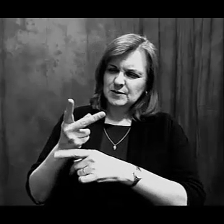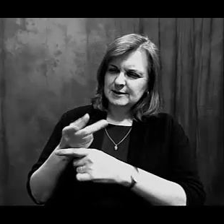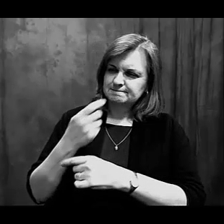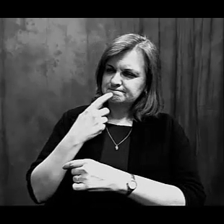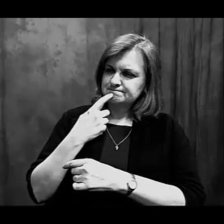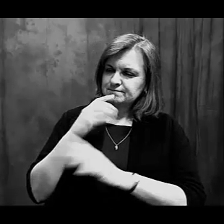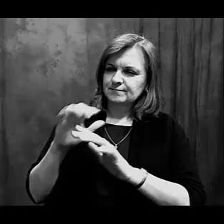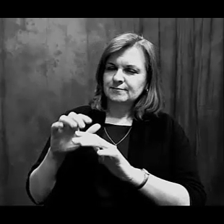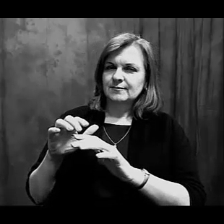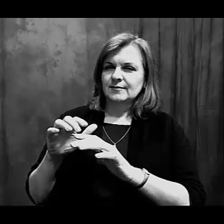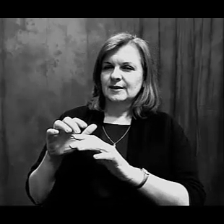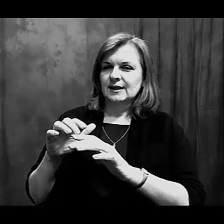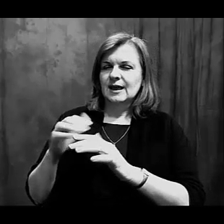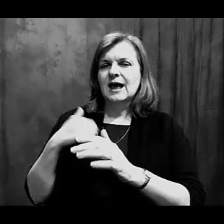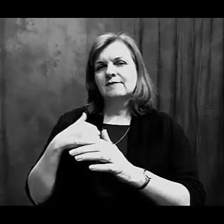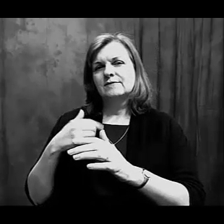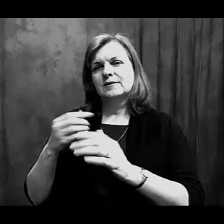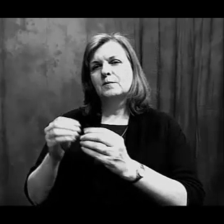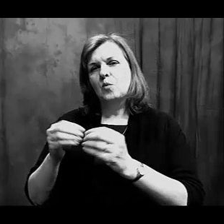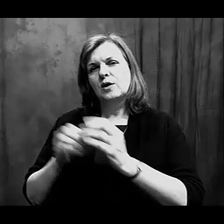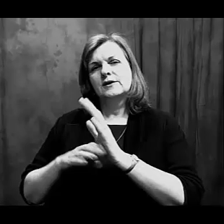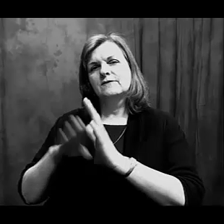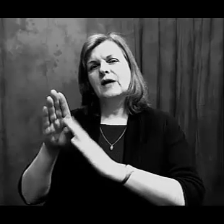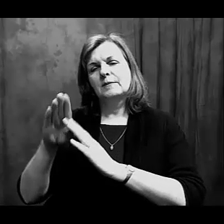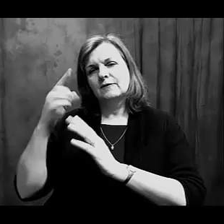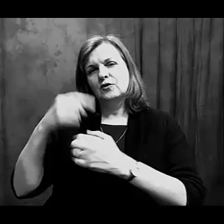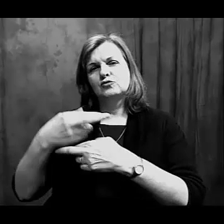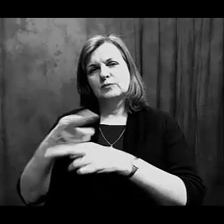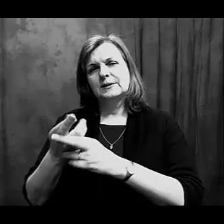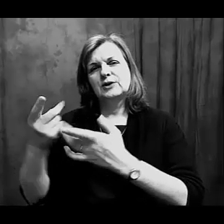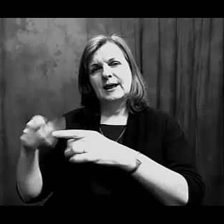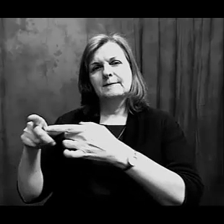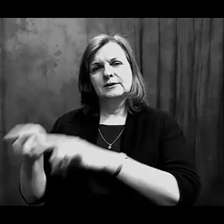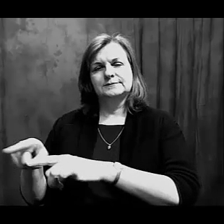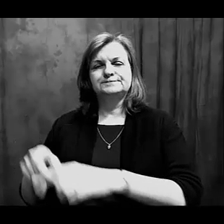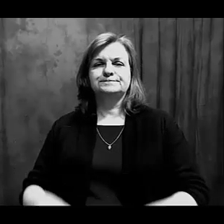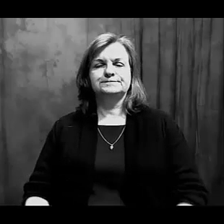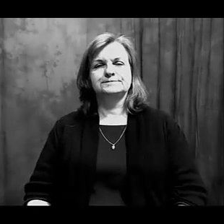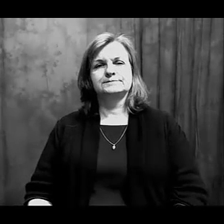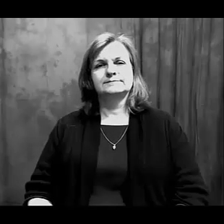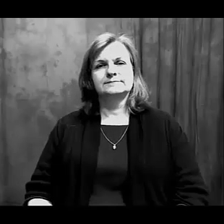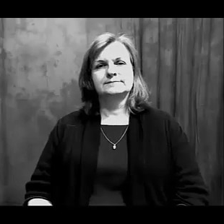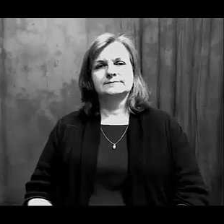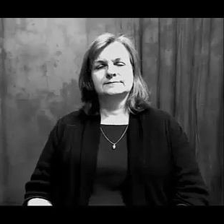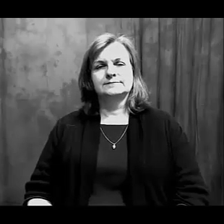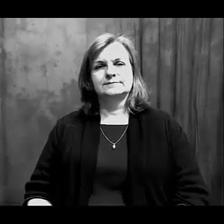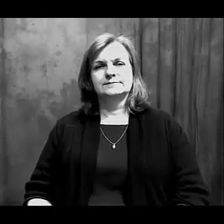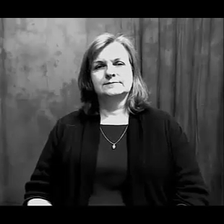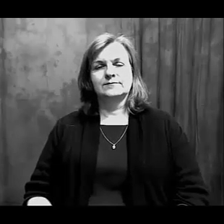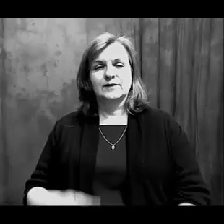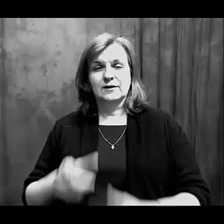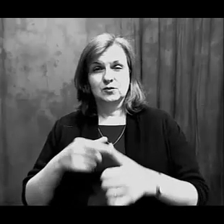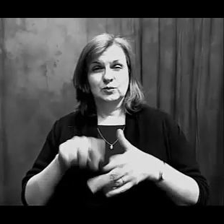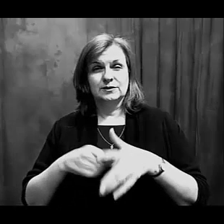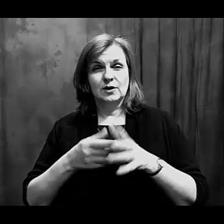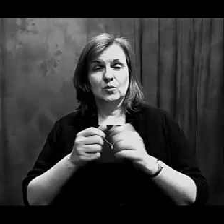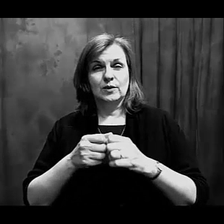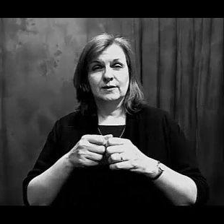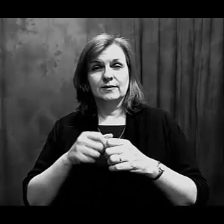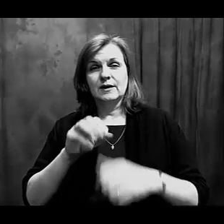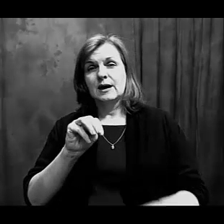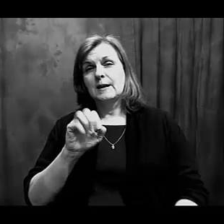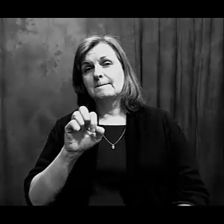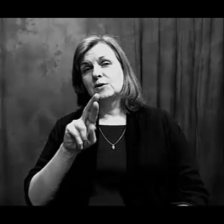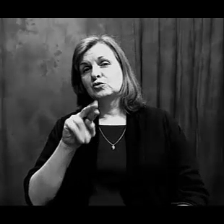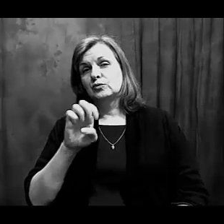land, we're going to have to look at higher order development for this to happen. So most likely we